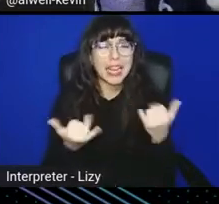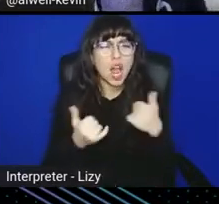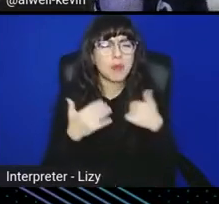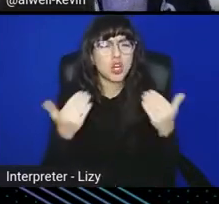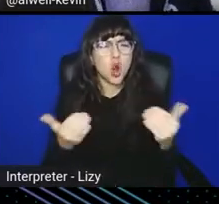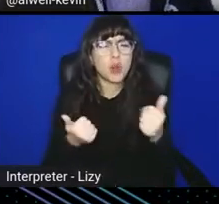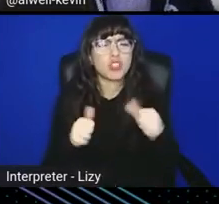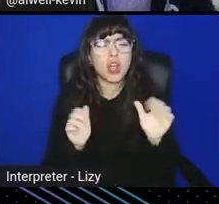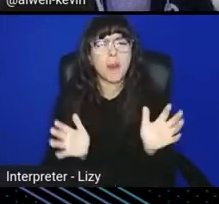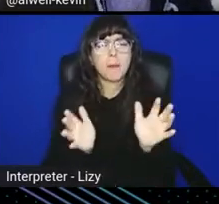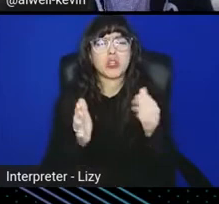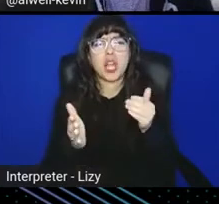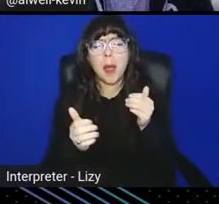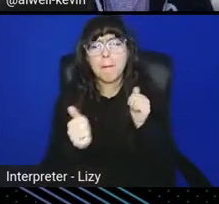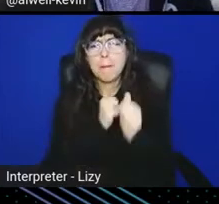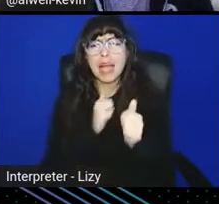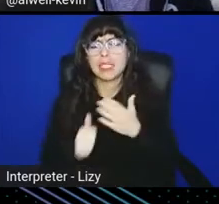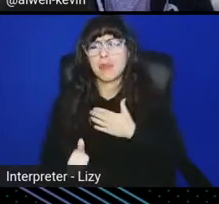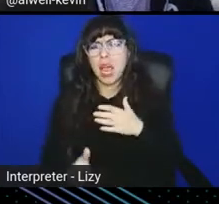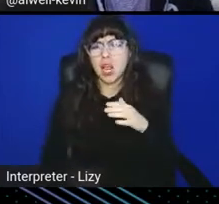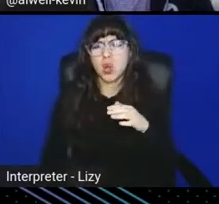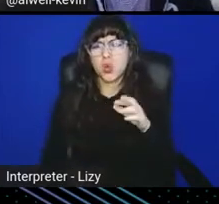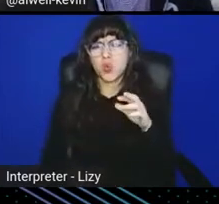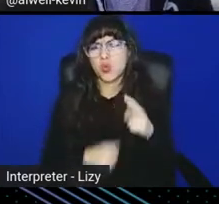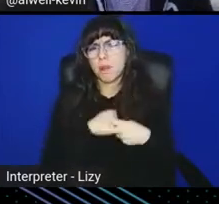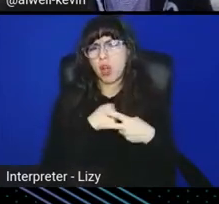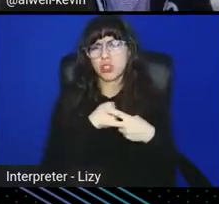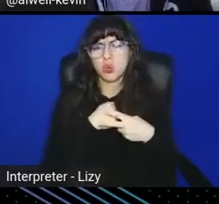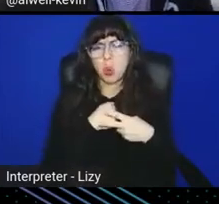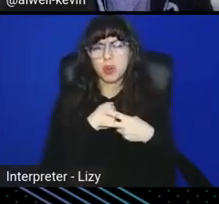this back to my repository. So let's just go ahead.